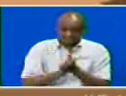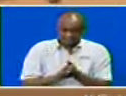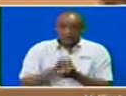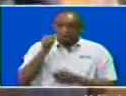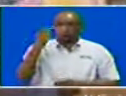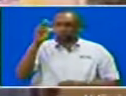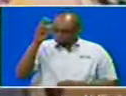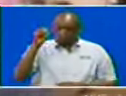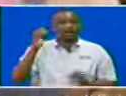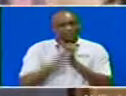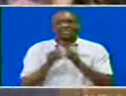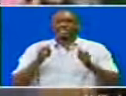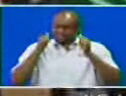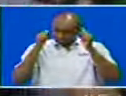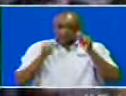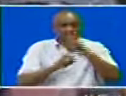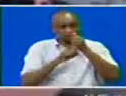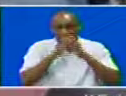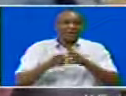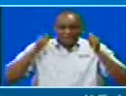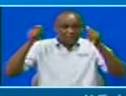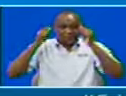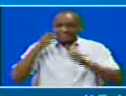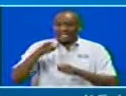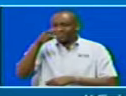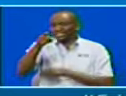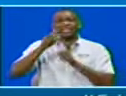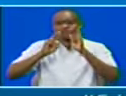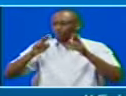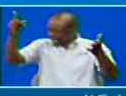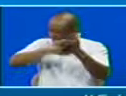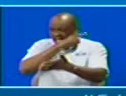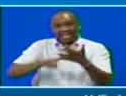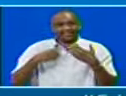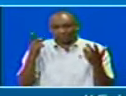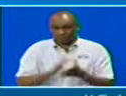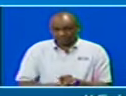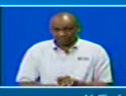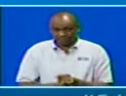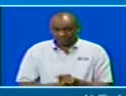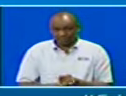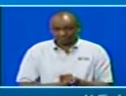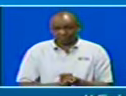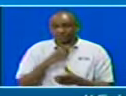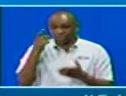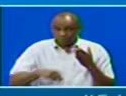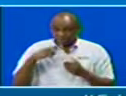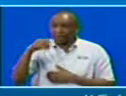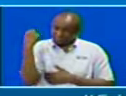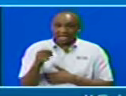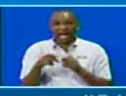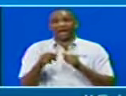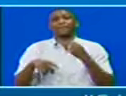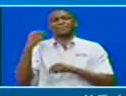Otuoma and his supporters took to the streets, rejecting these results that saw him trail incumbent Governor Sospeter